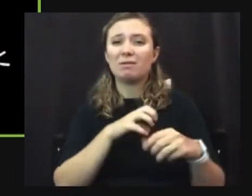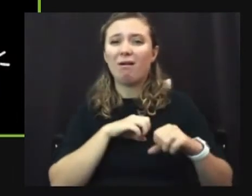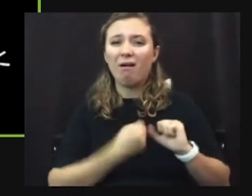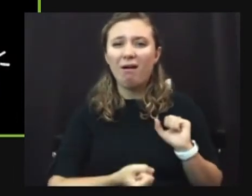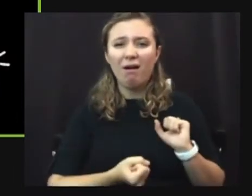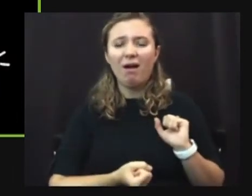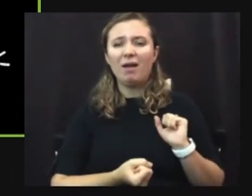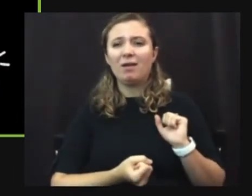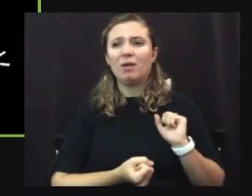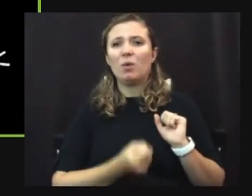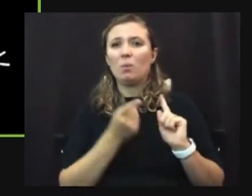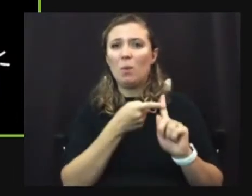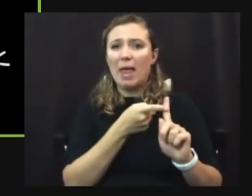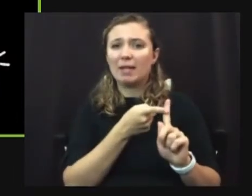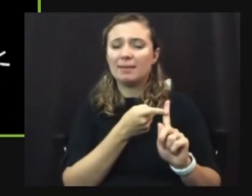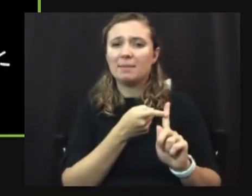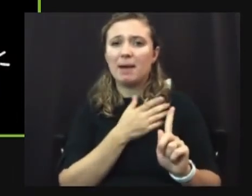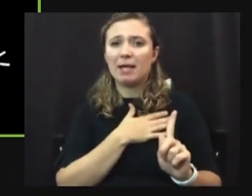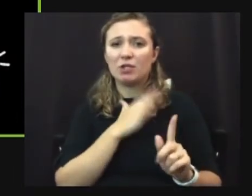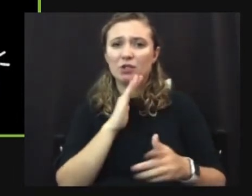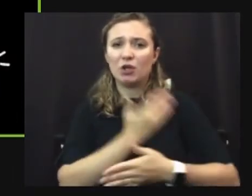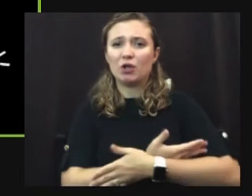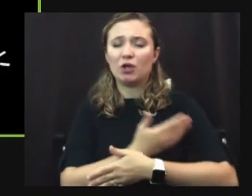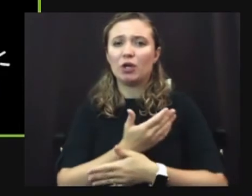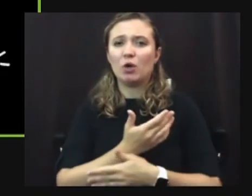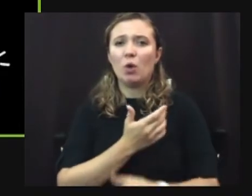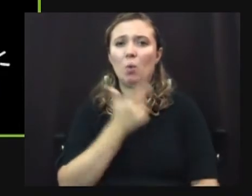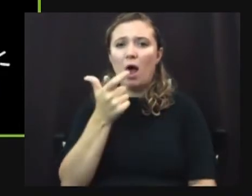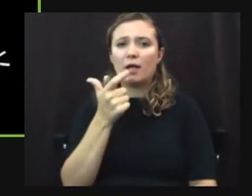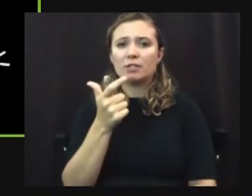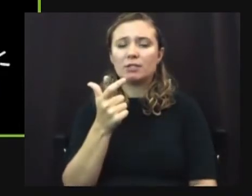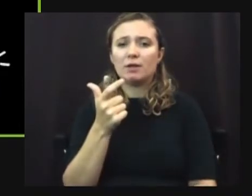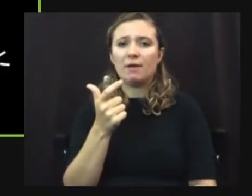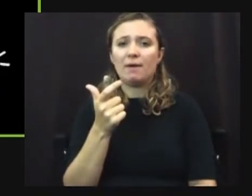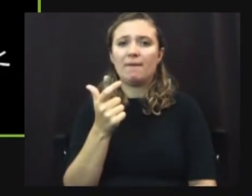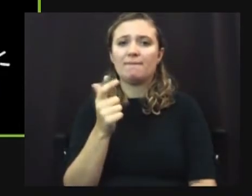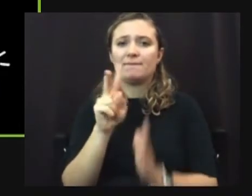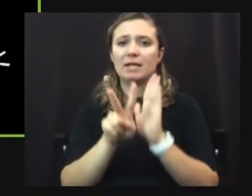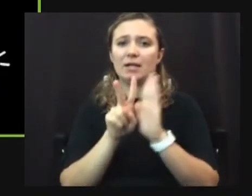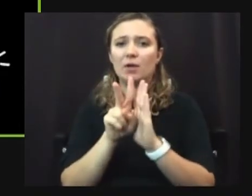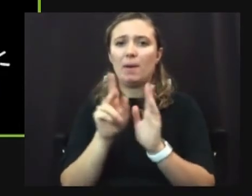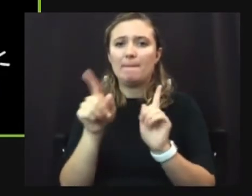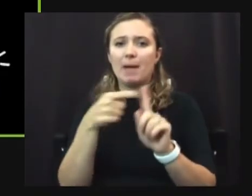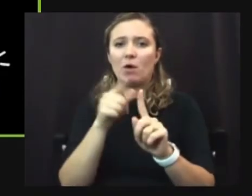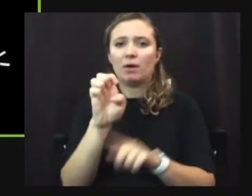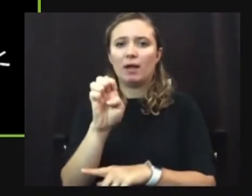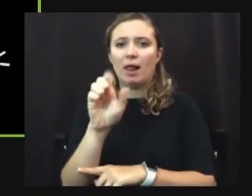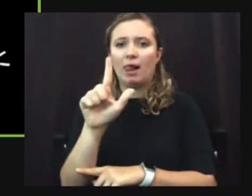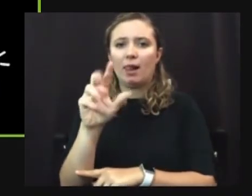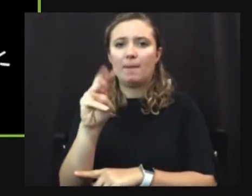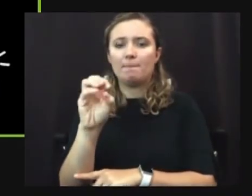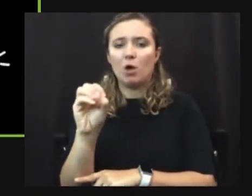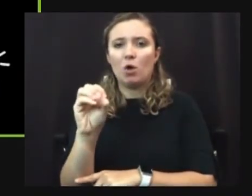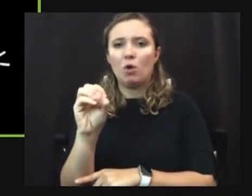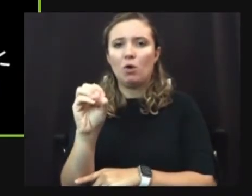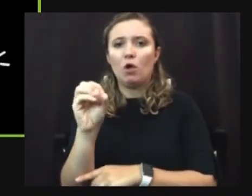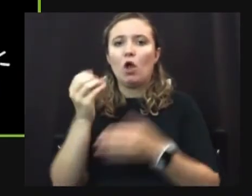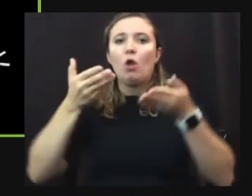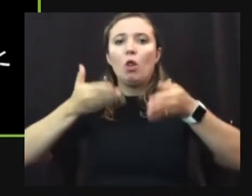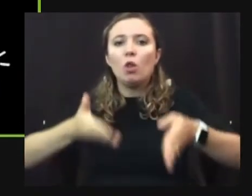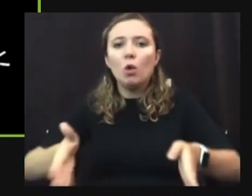she watched a video about Elmo, the Sesame Street puppet, losing his